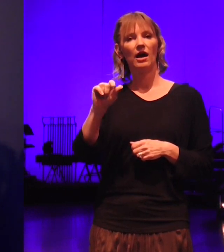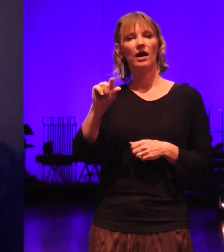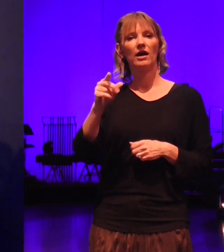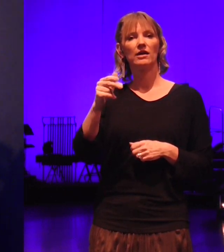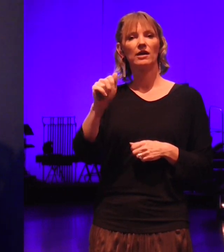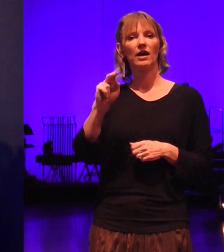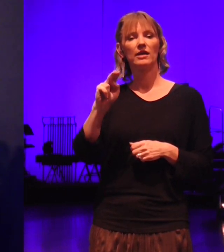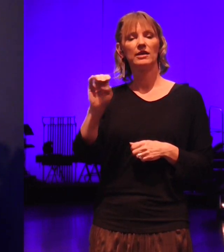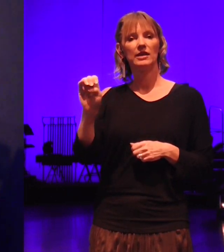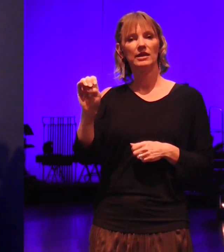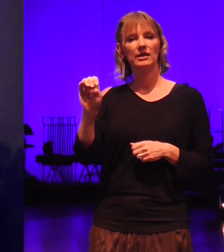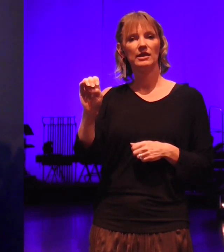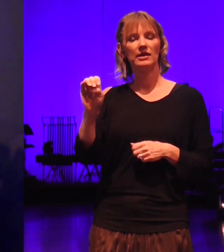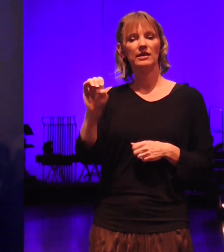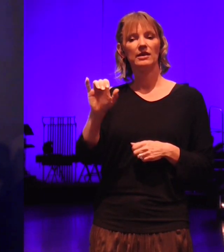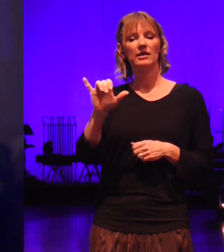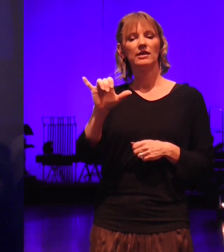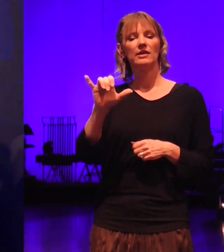Yagani,